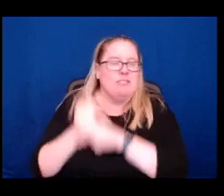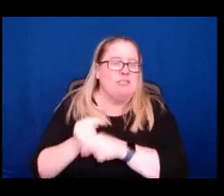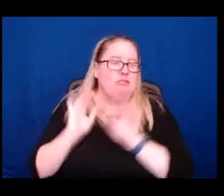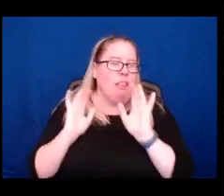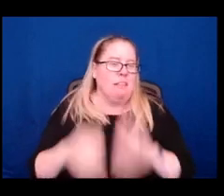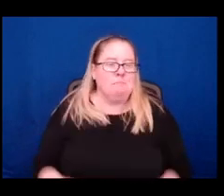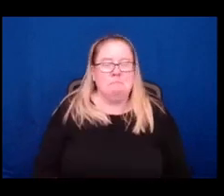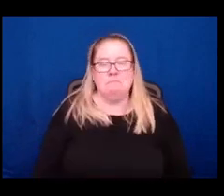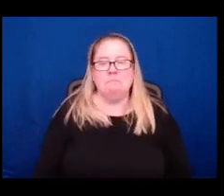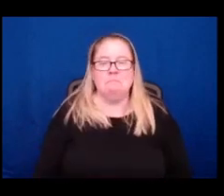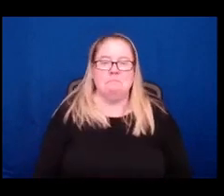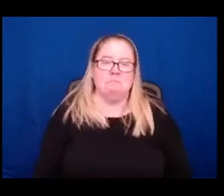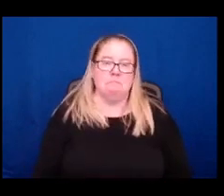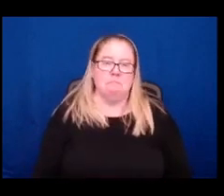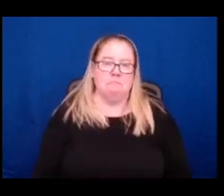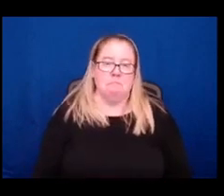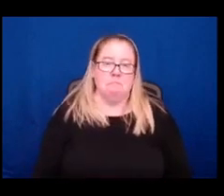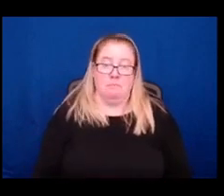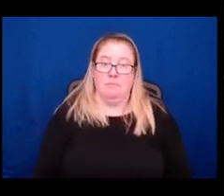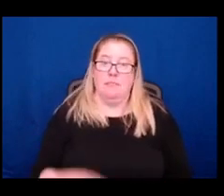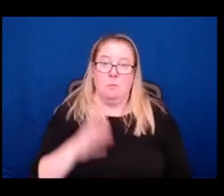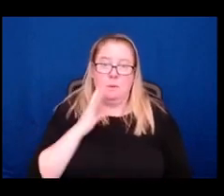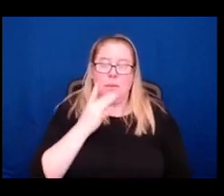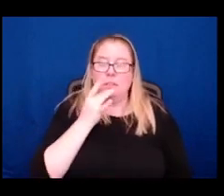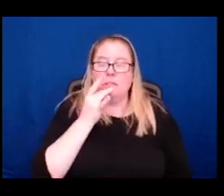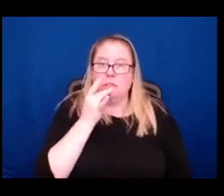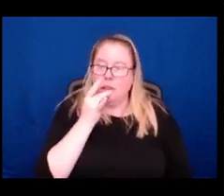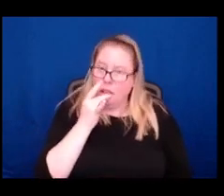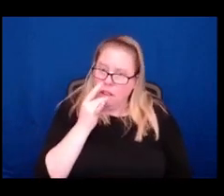This would be delicious even with papaya,